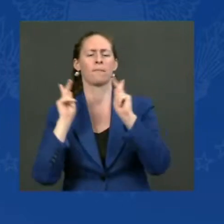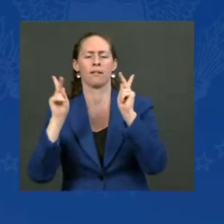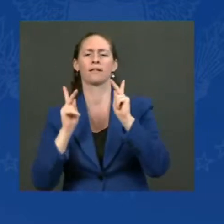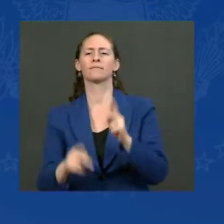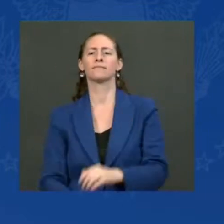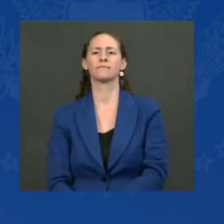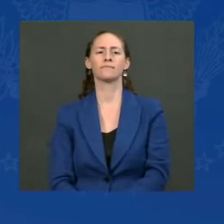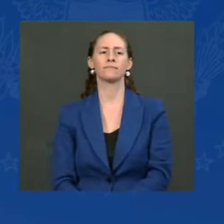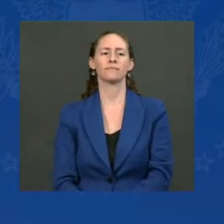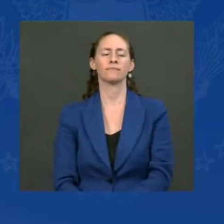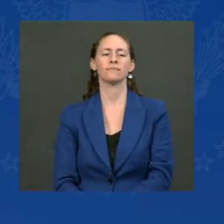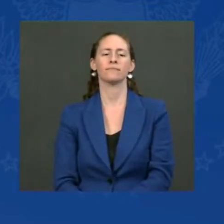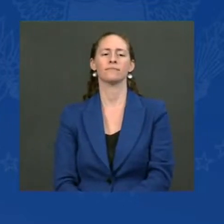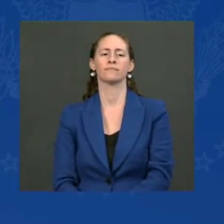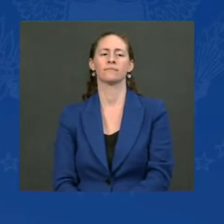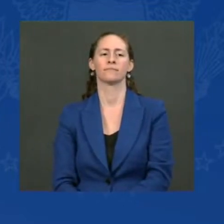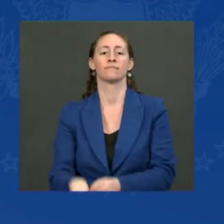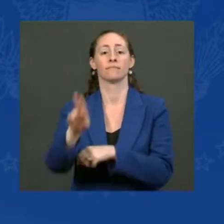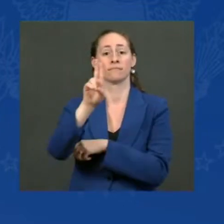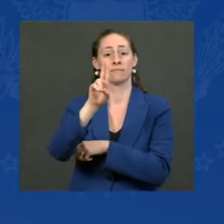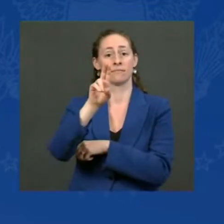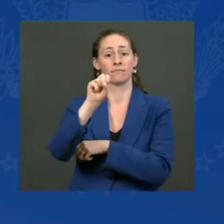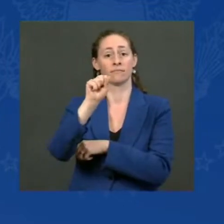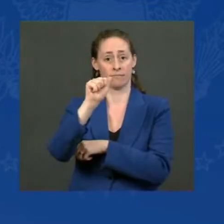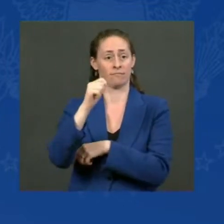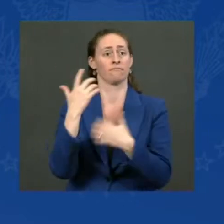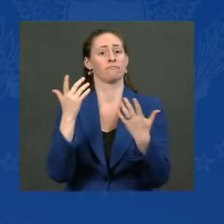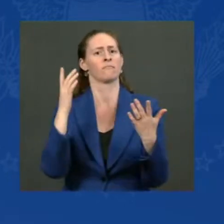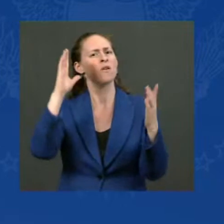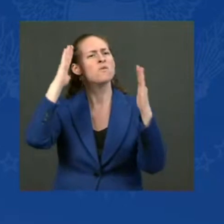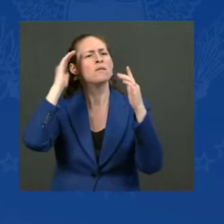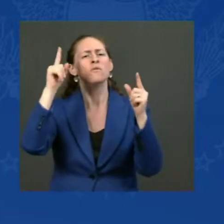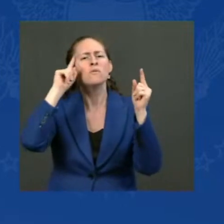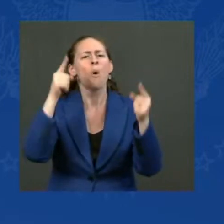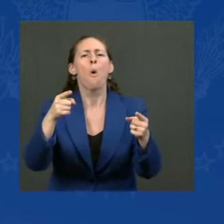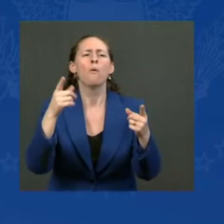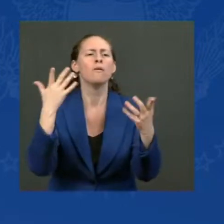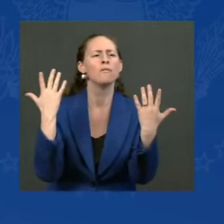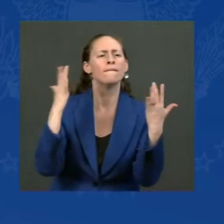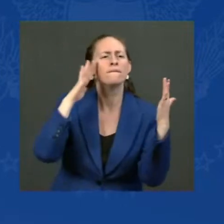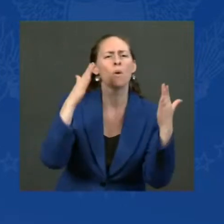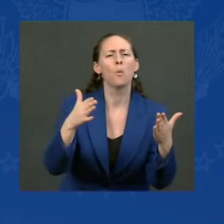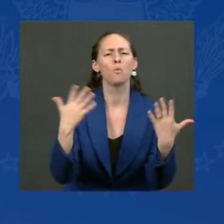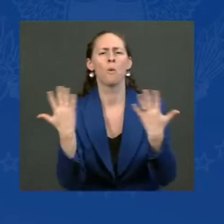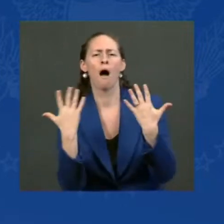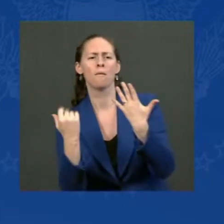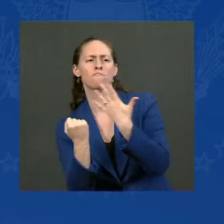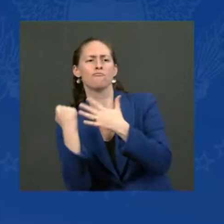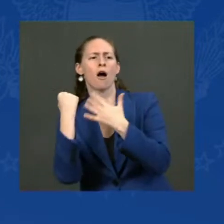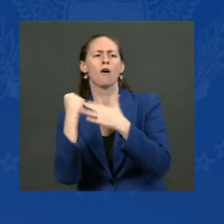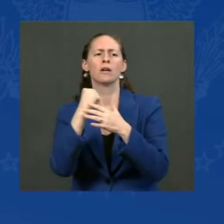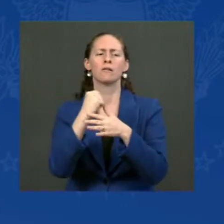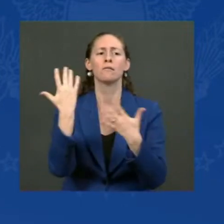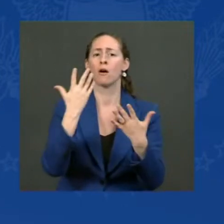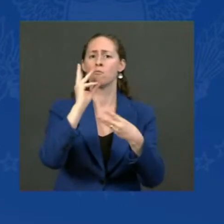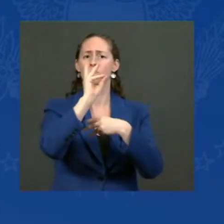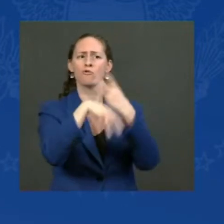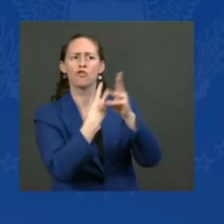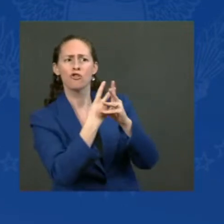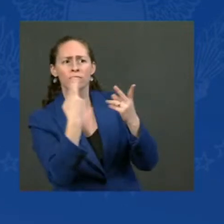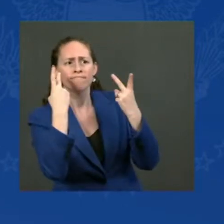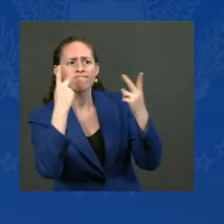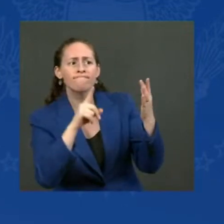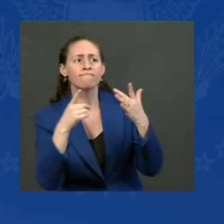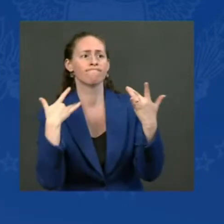United States turns our focus to the priorities and the regions of the world like the Indo-Pacific, that are most consequential today